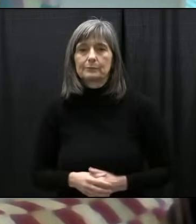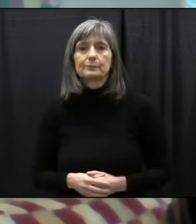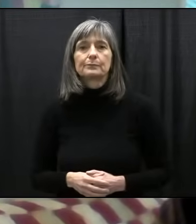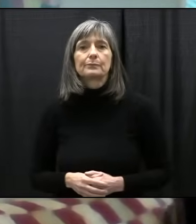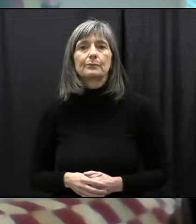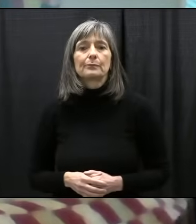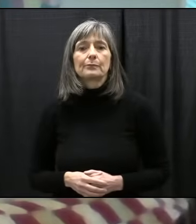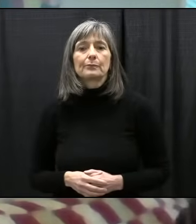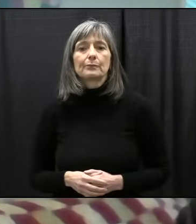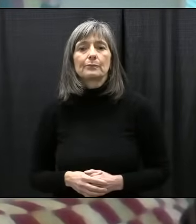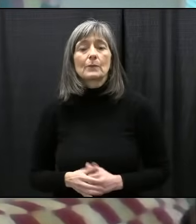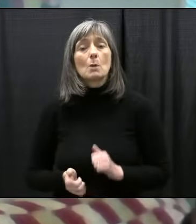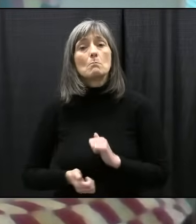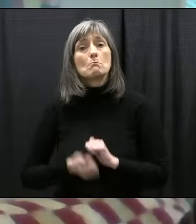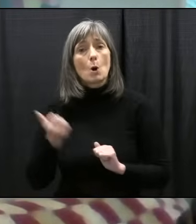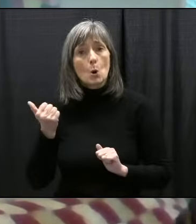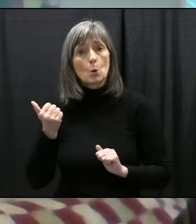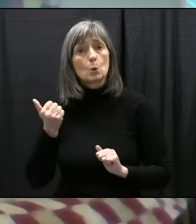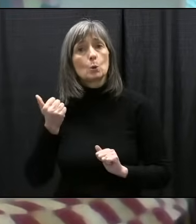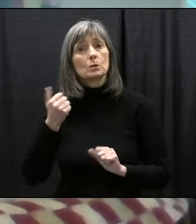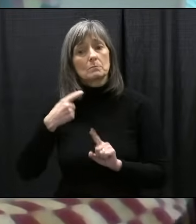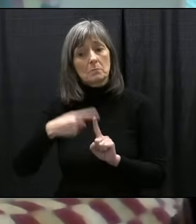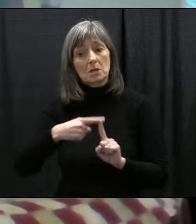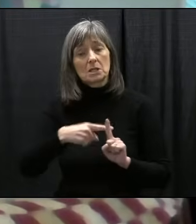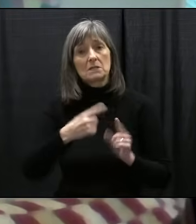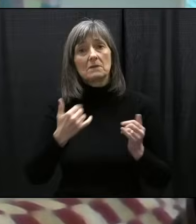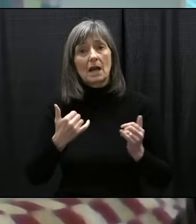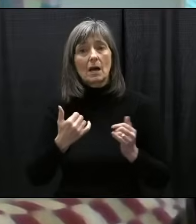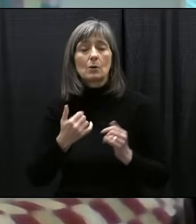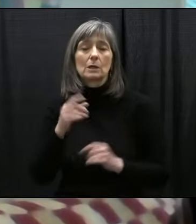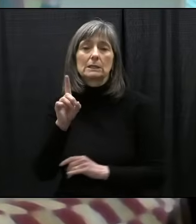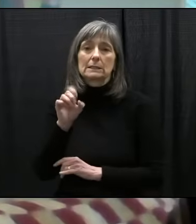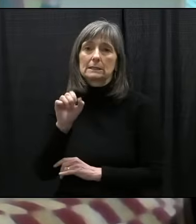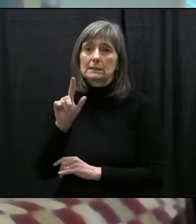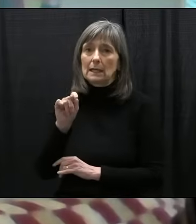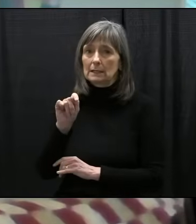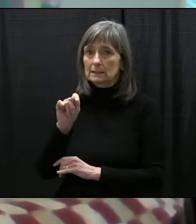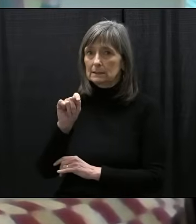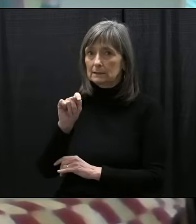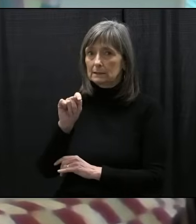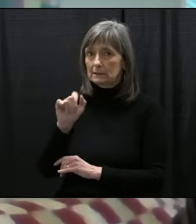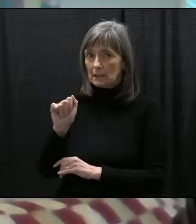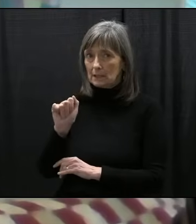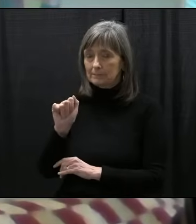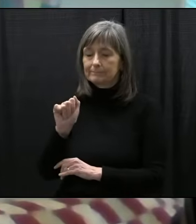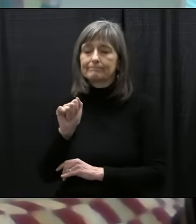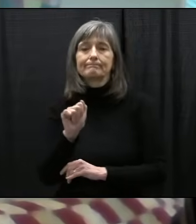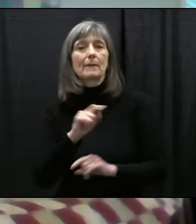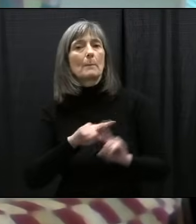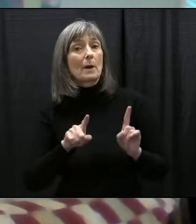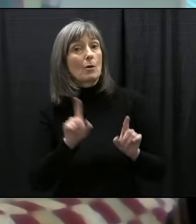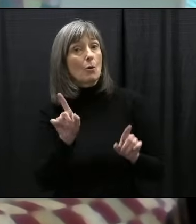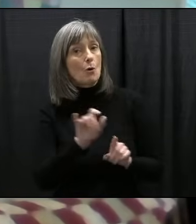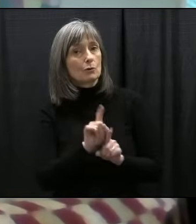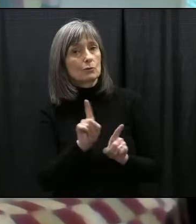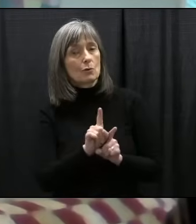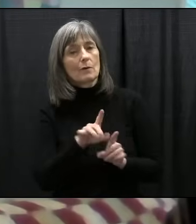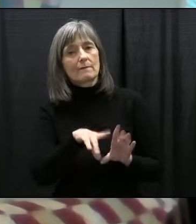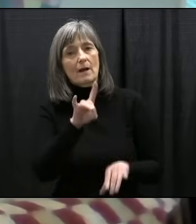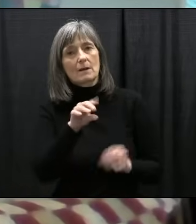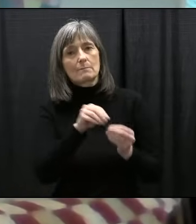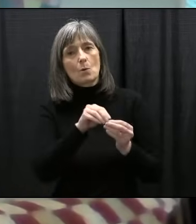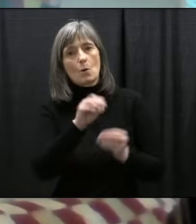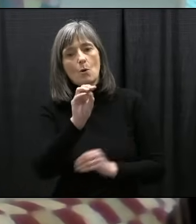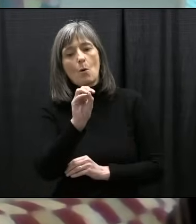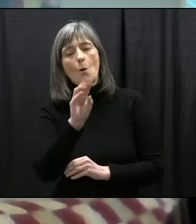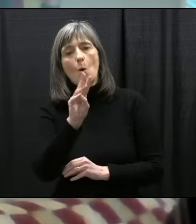While most of the cases being reported today are Delta, we have also detected more Omicron cases. Based